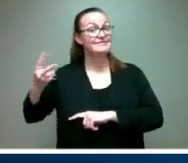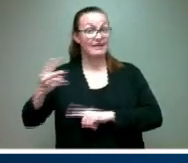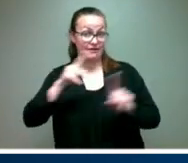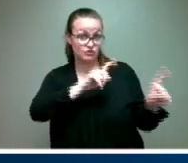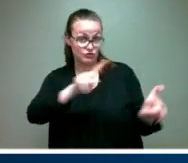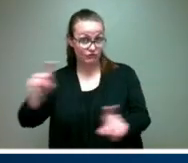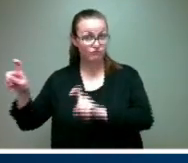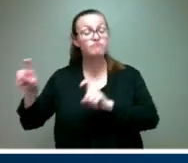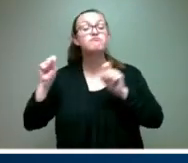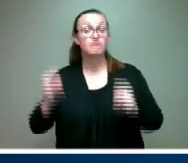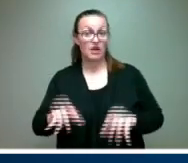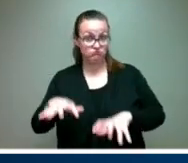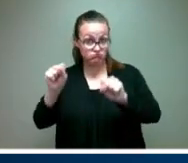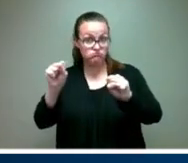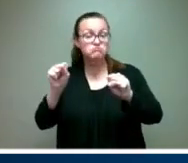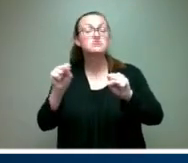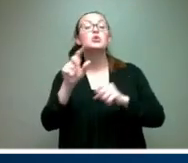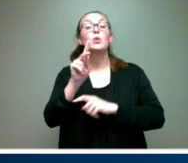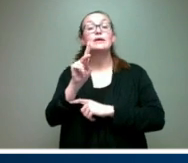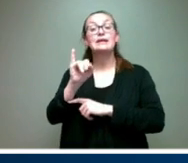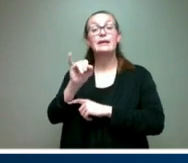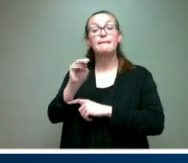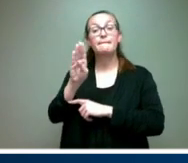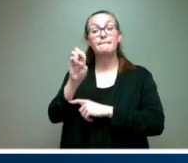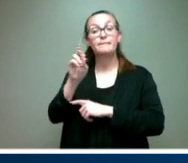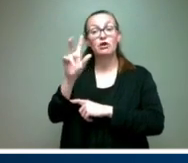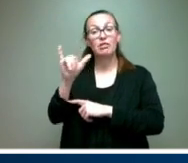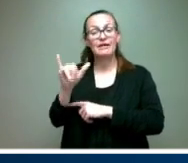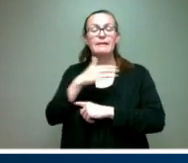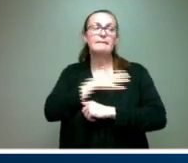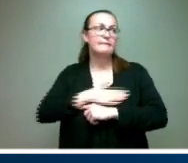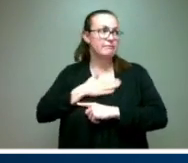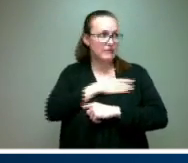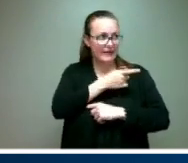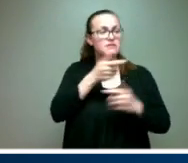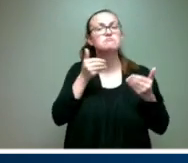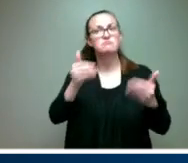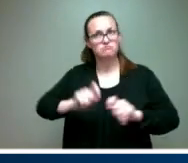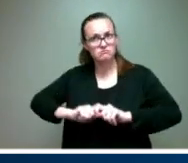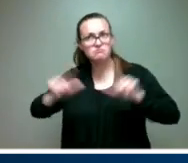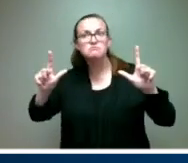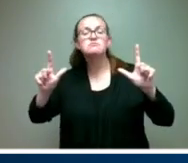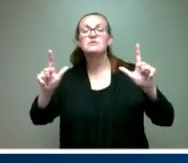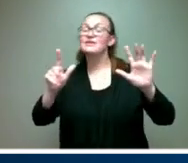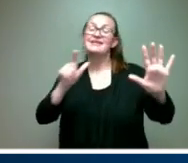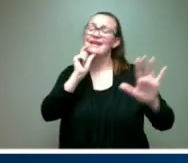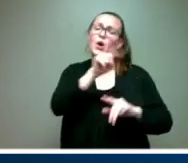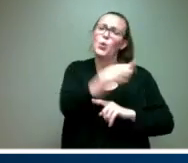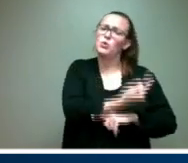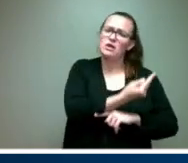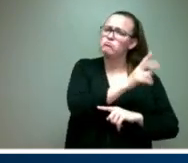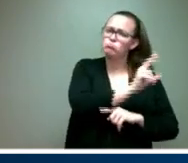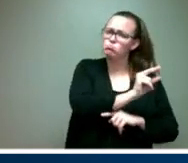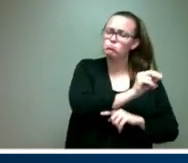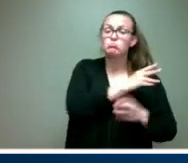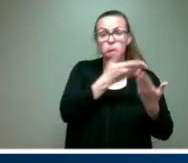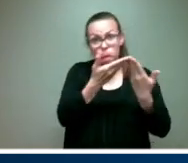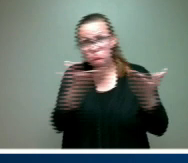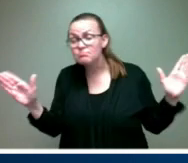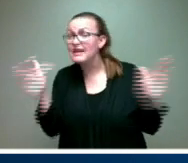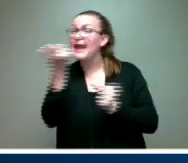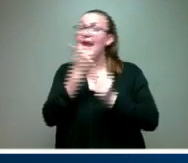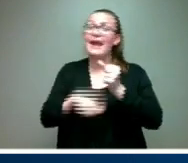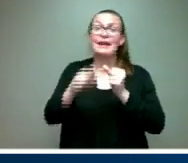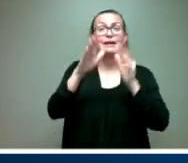in what you need, and then we will get back with you. And that goes not only for Kimberly, but for any family member or